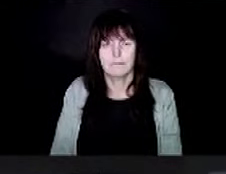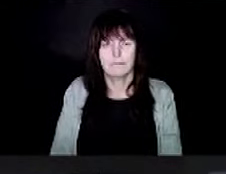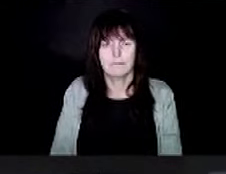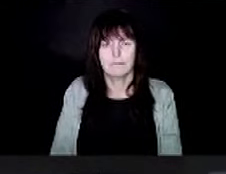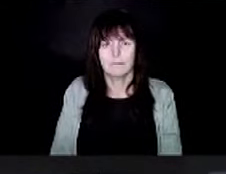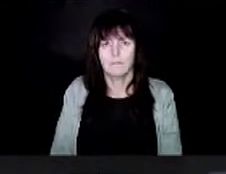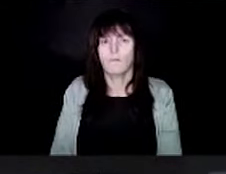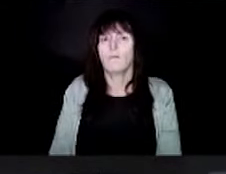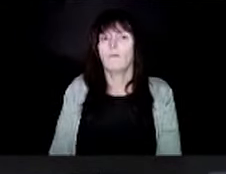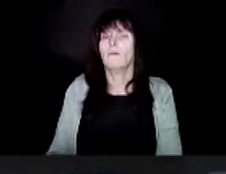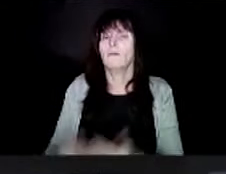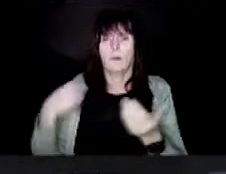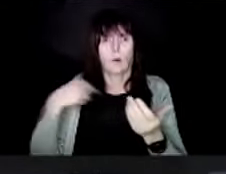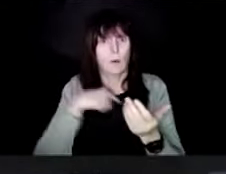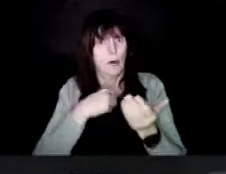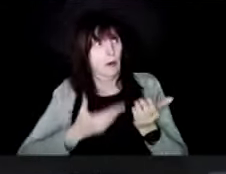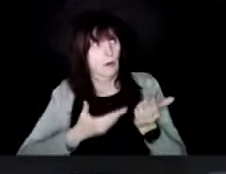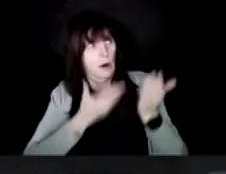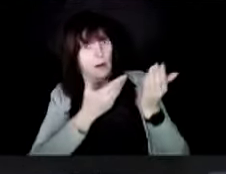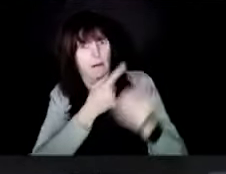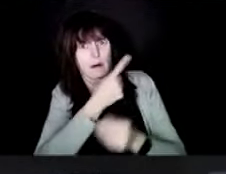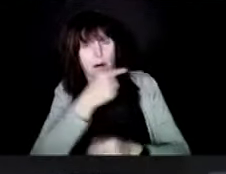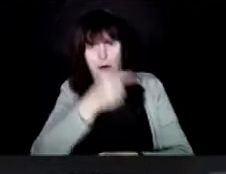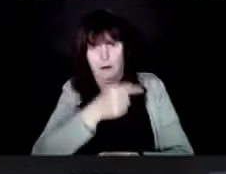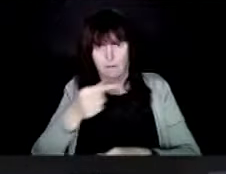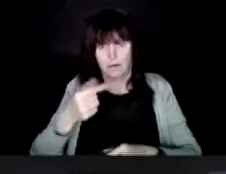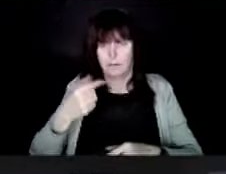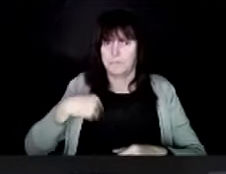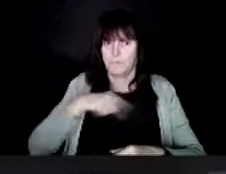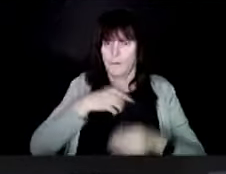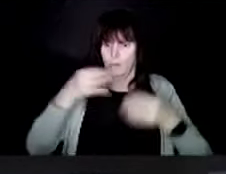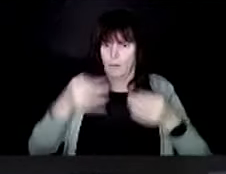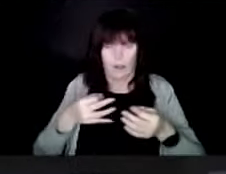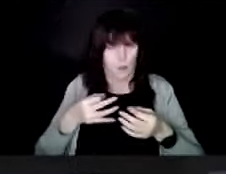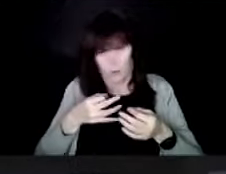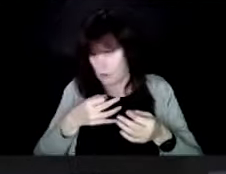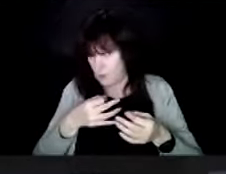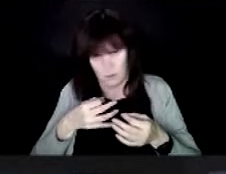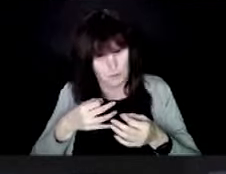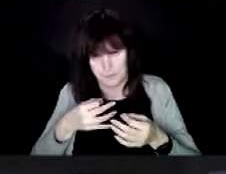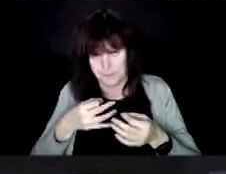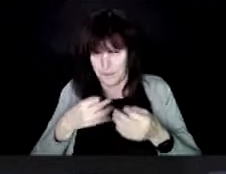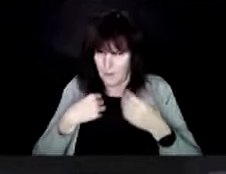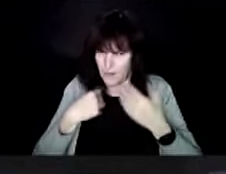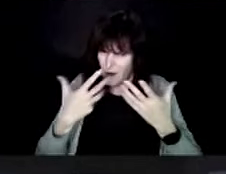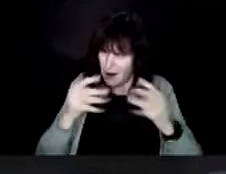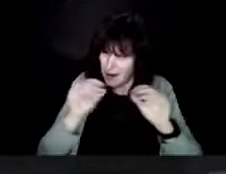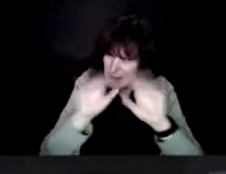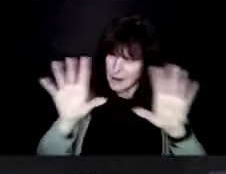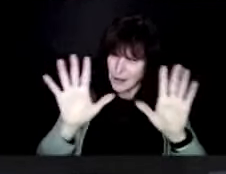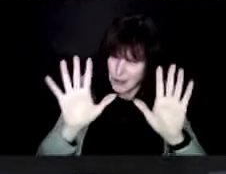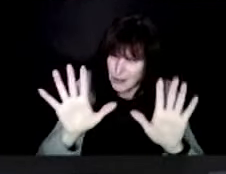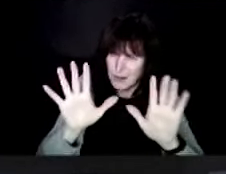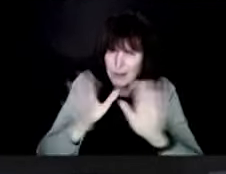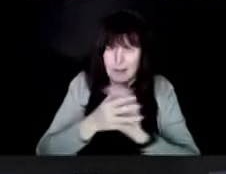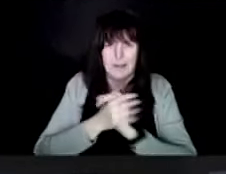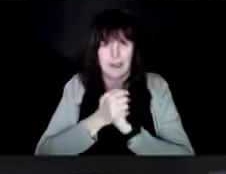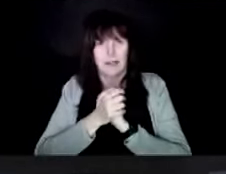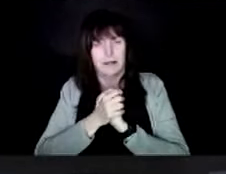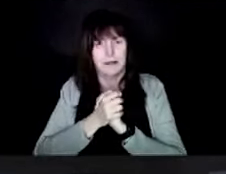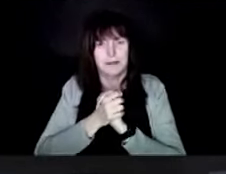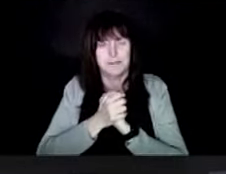government decisions. I want to make that clear. But as we moved in to the public health measures, we